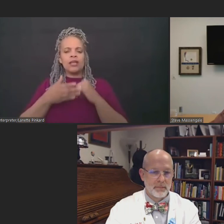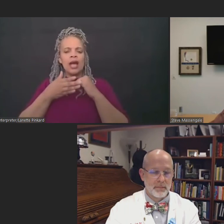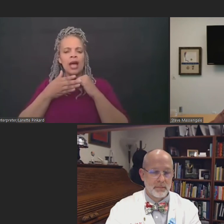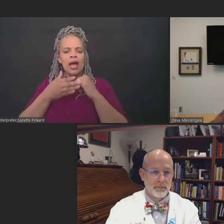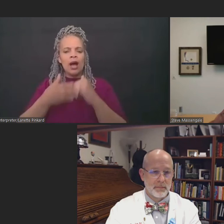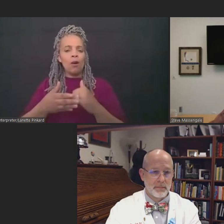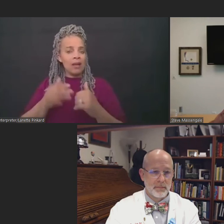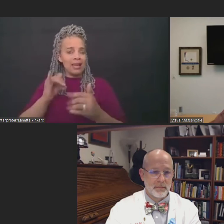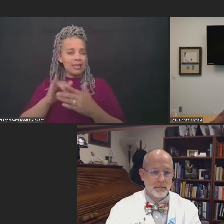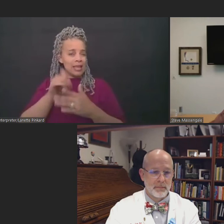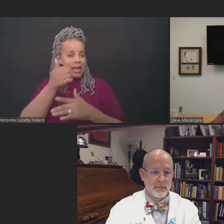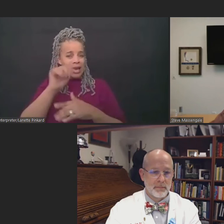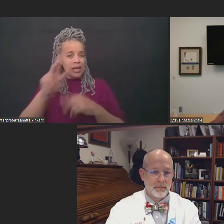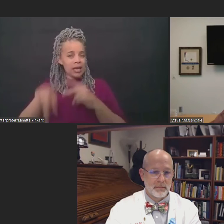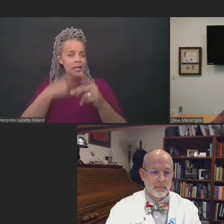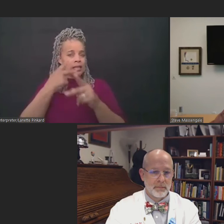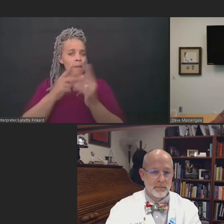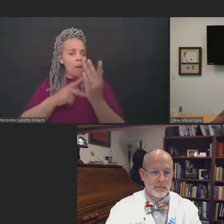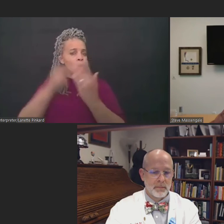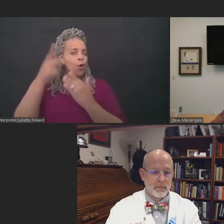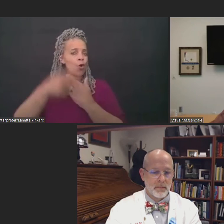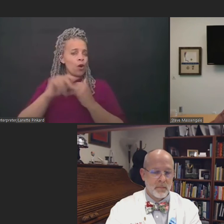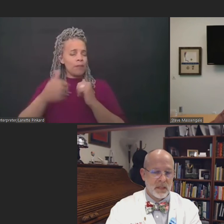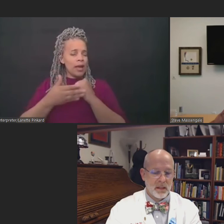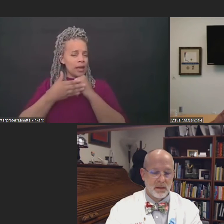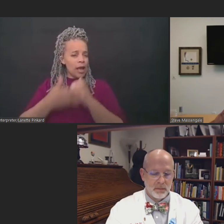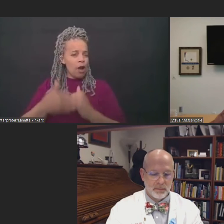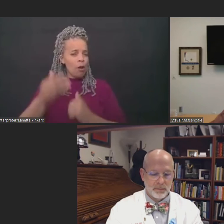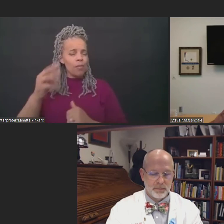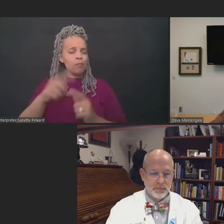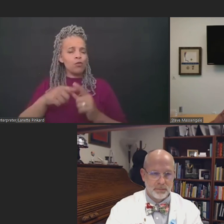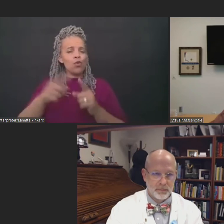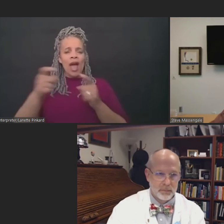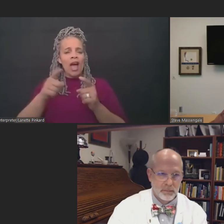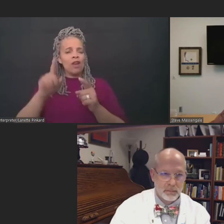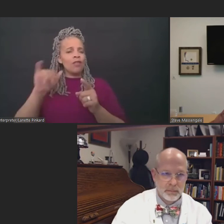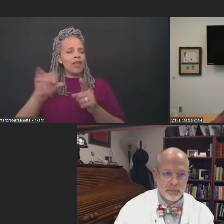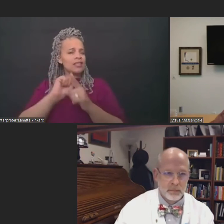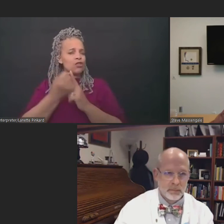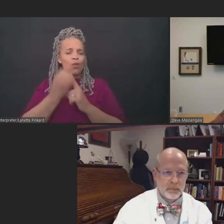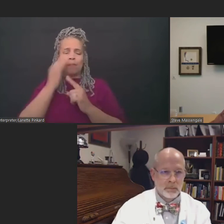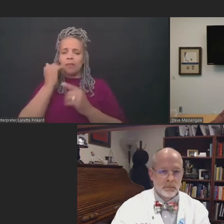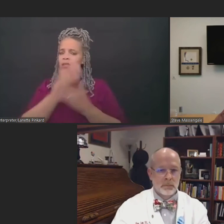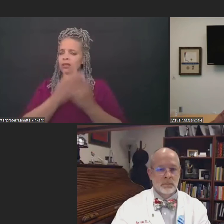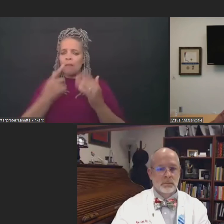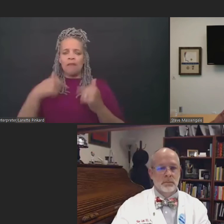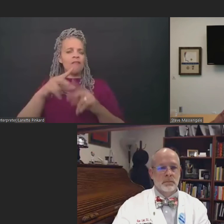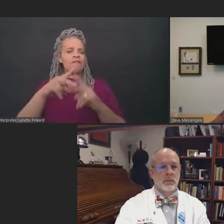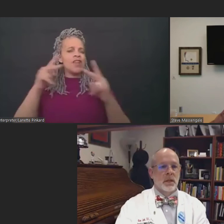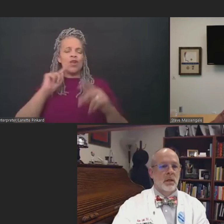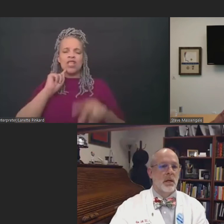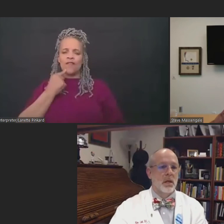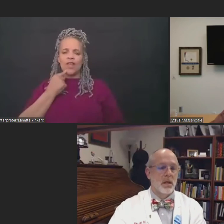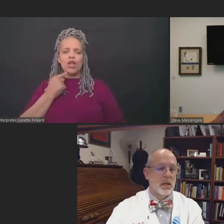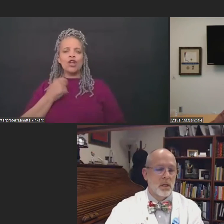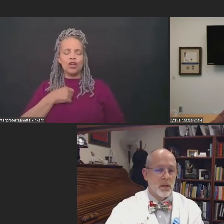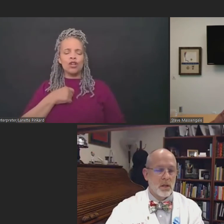is there any type of program that could help them to handle this situation? Because some of them are very severe.